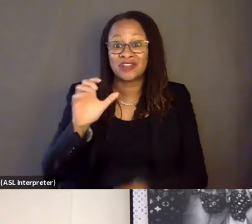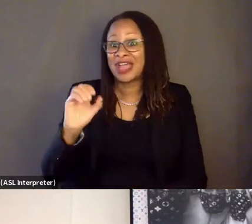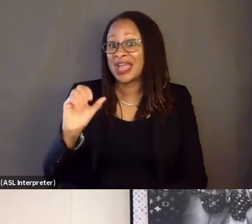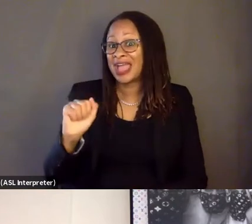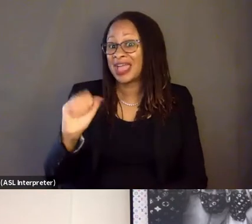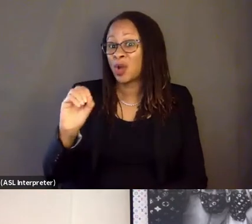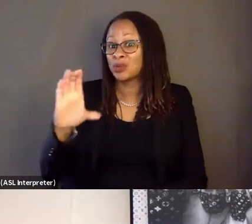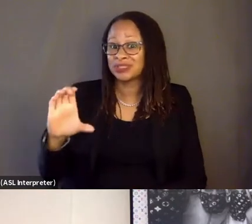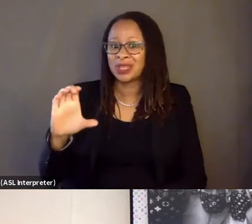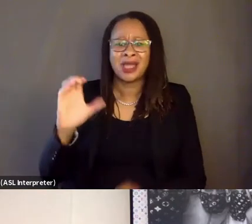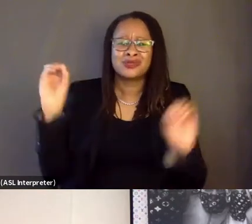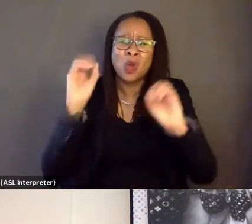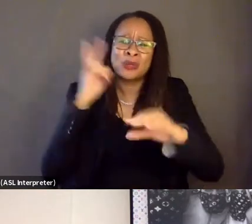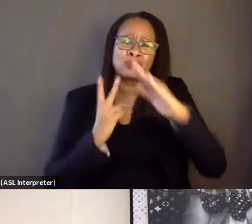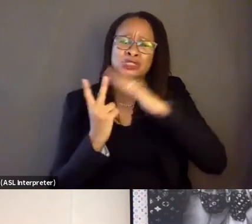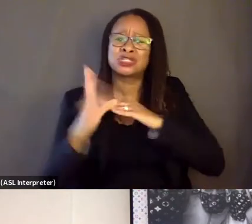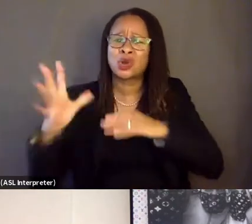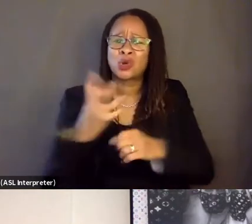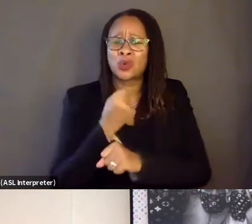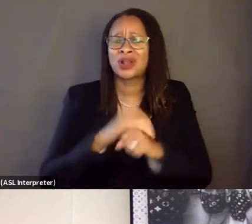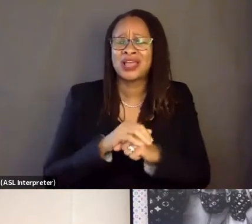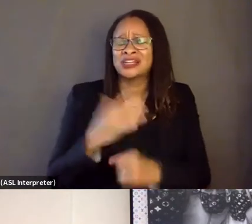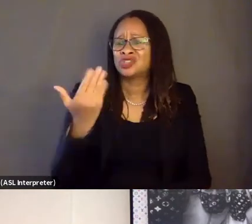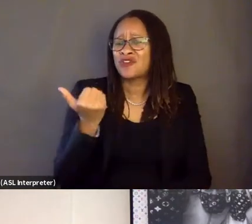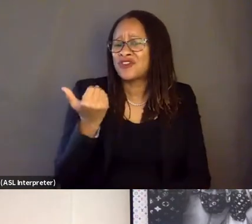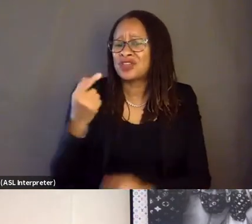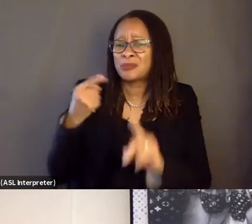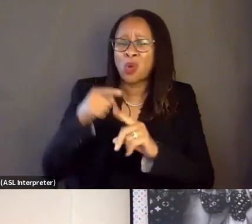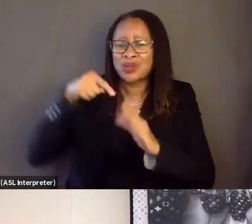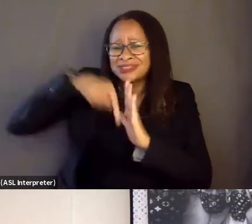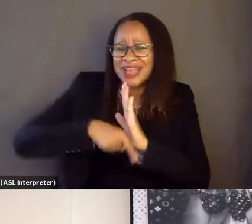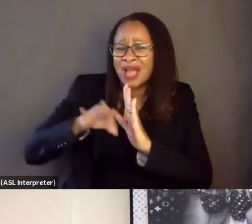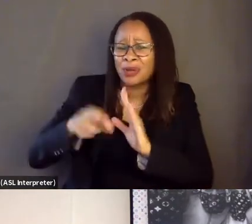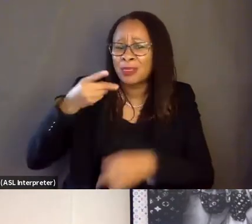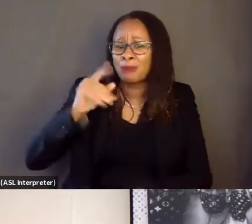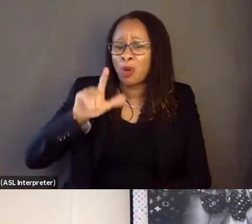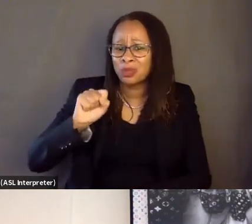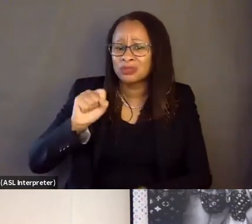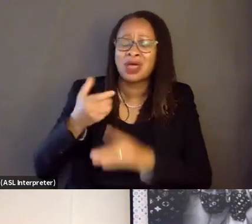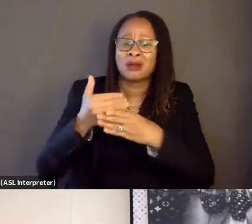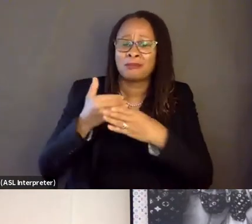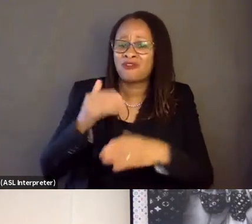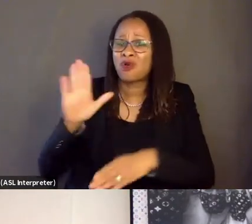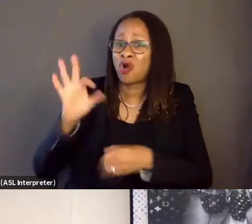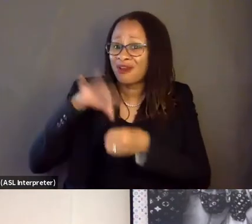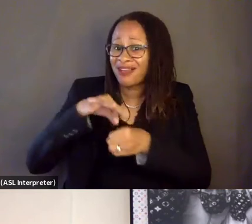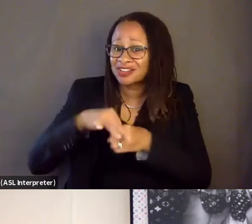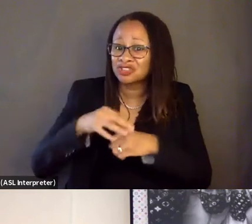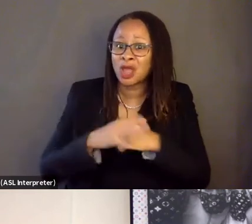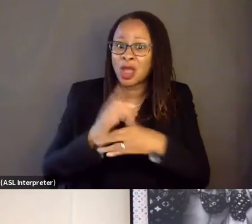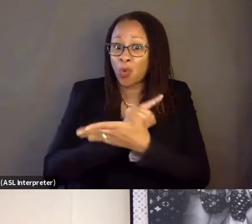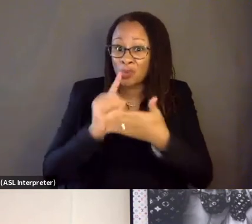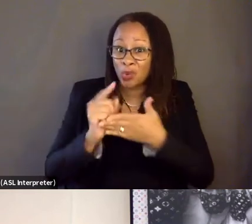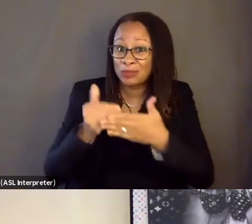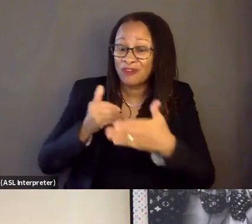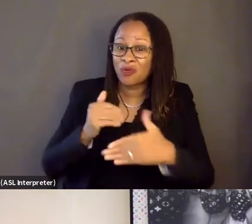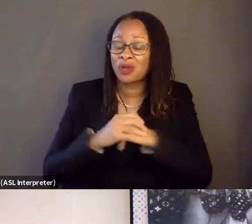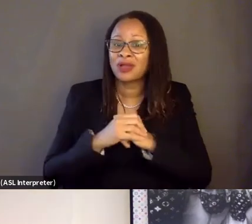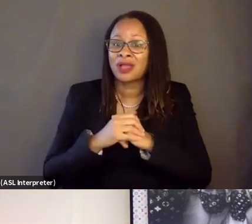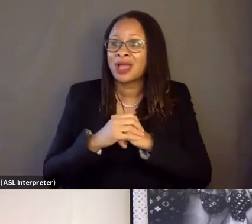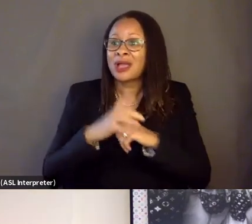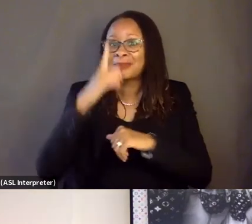know, nobody predicted her win. She was like 15 points down in her polls before her election, like a week before, but